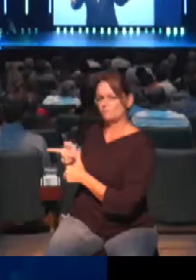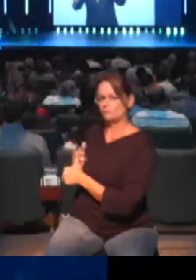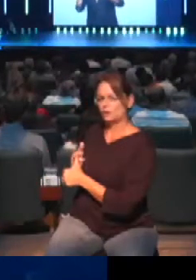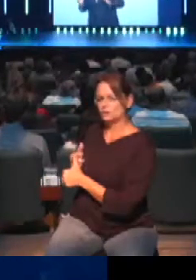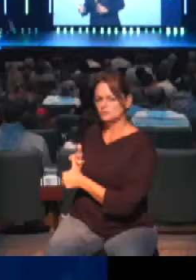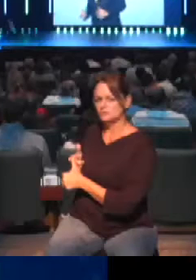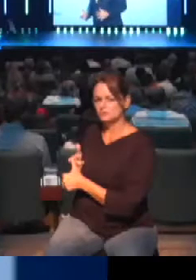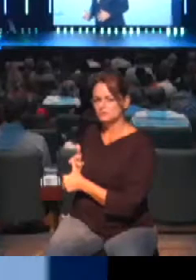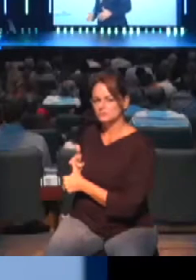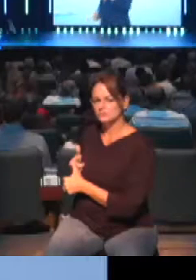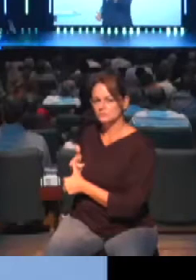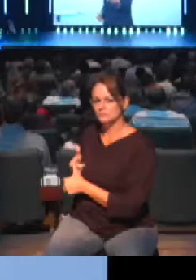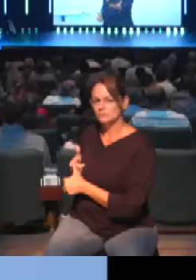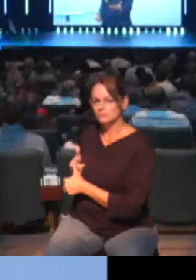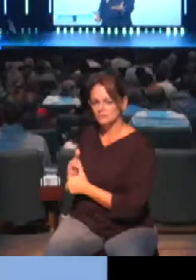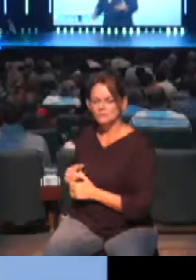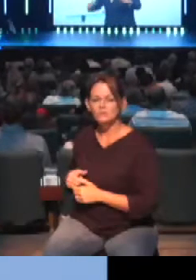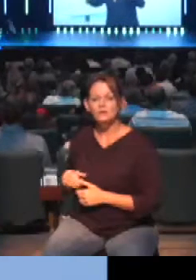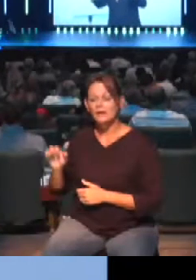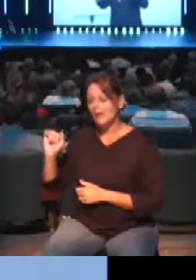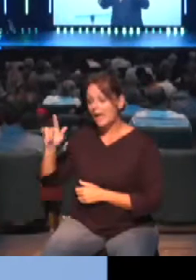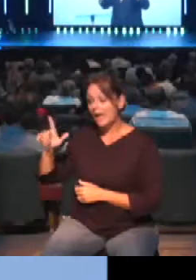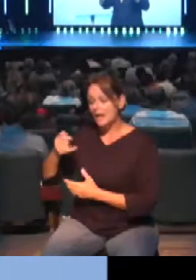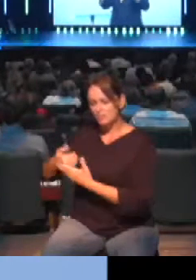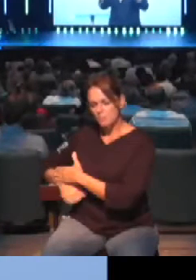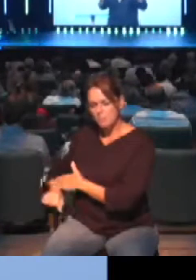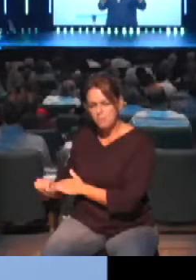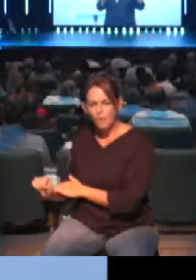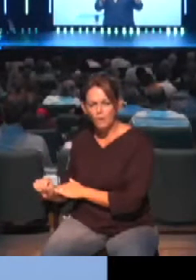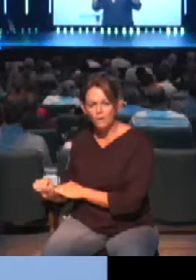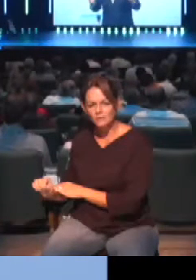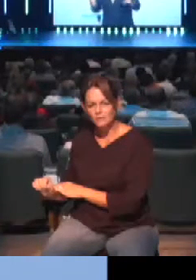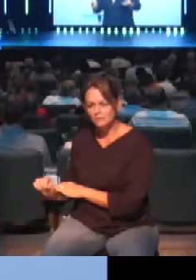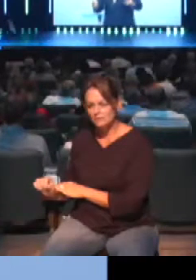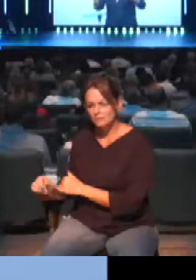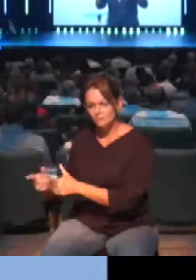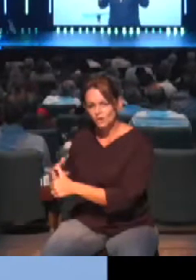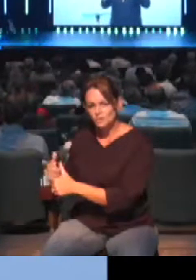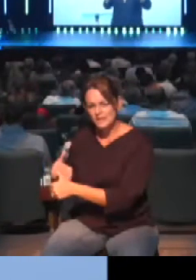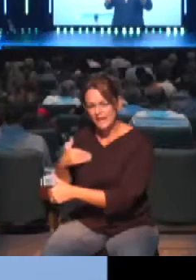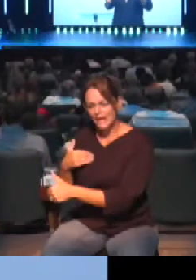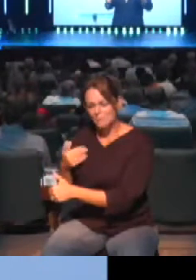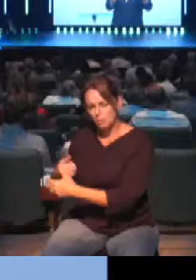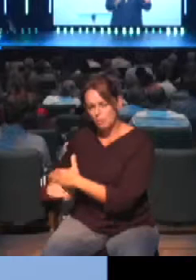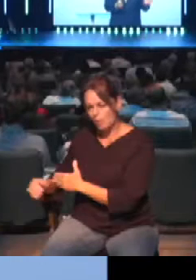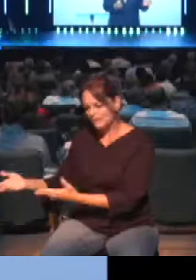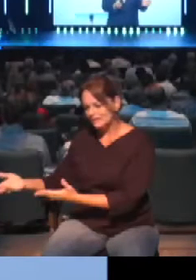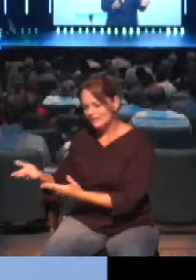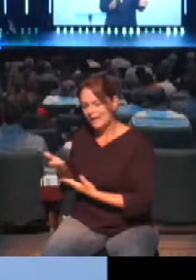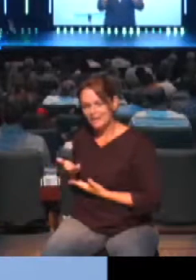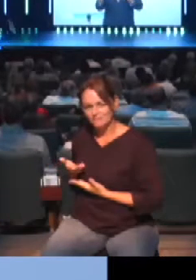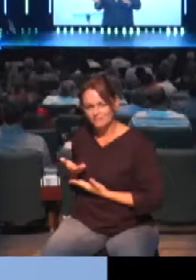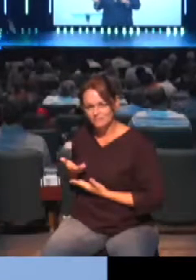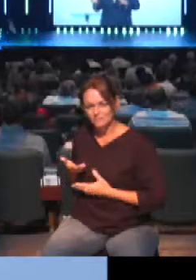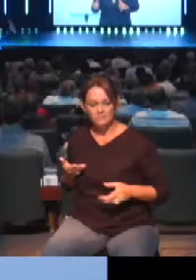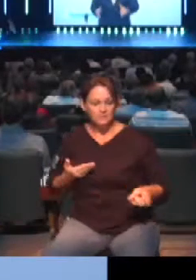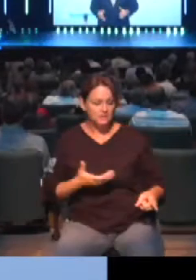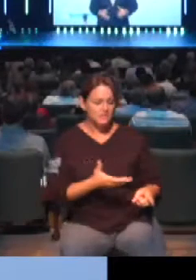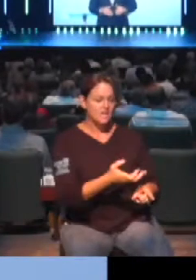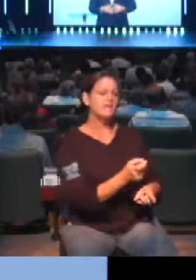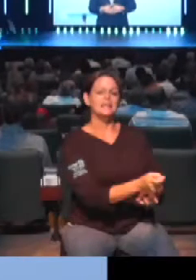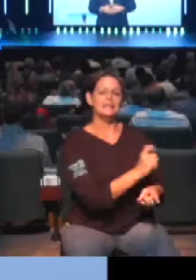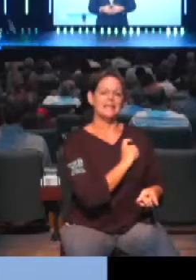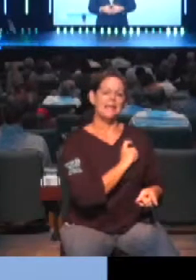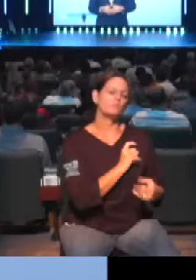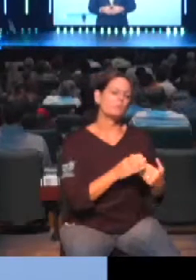time. Abel was a rancher. He brought the firstborn. Can I say something else about what Cain did? Cain gave what he wanted when he